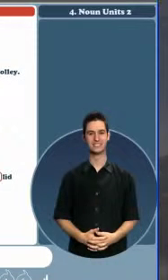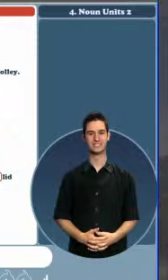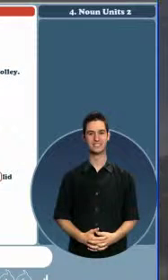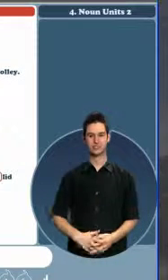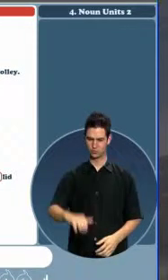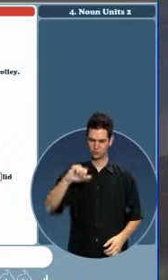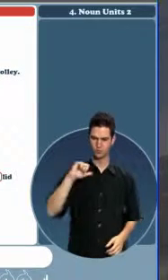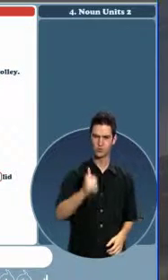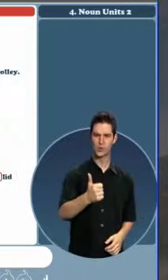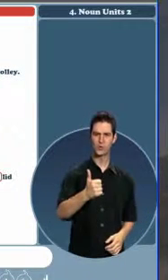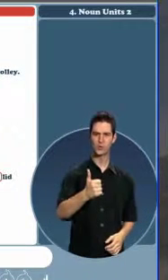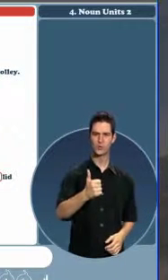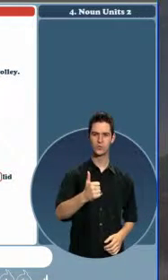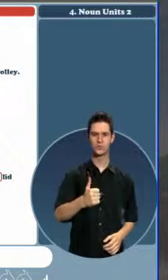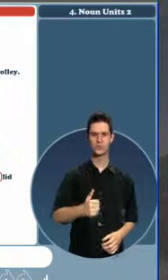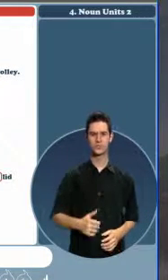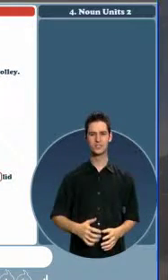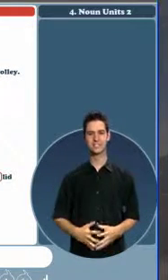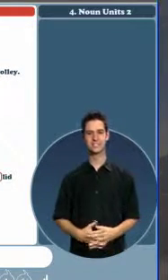Try.